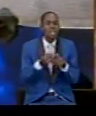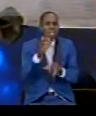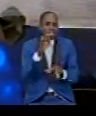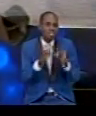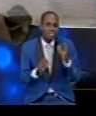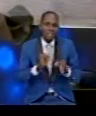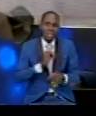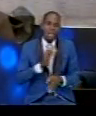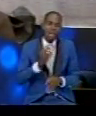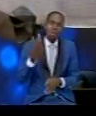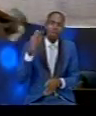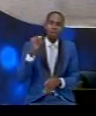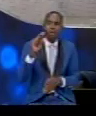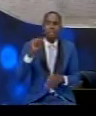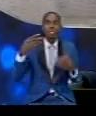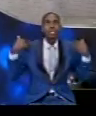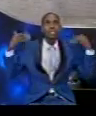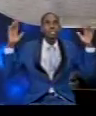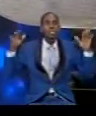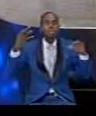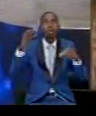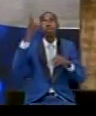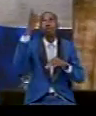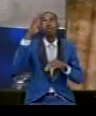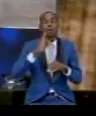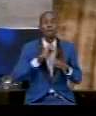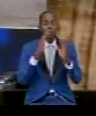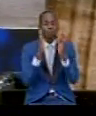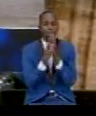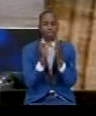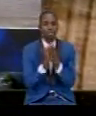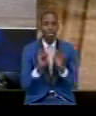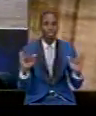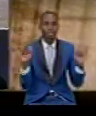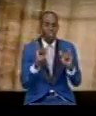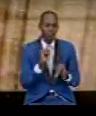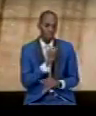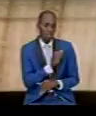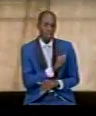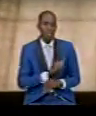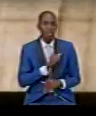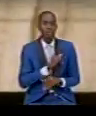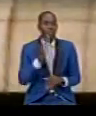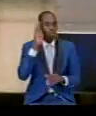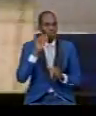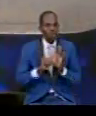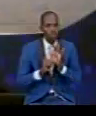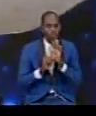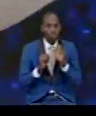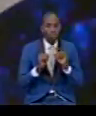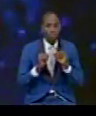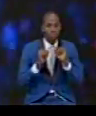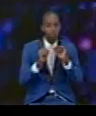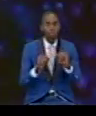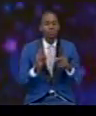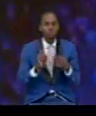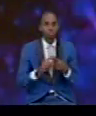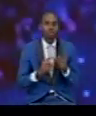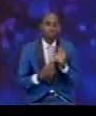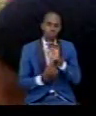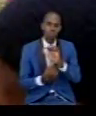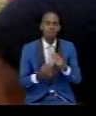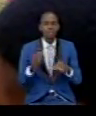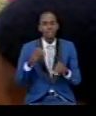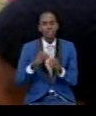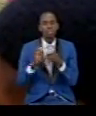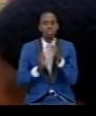angel of God I pray that that same attitude will continue to manifest in